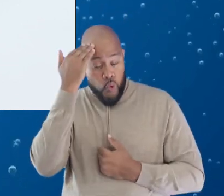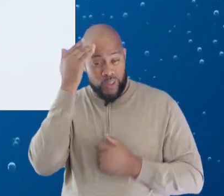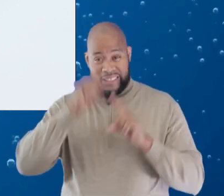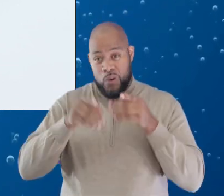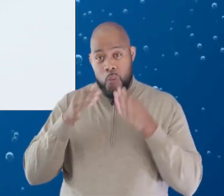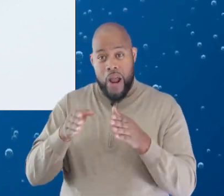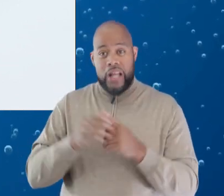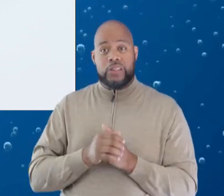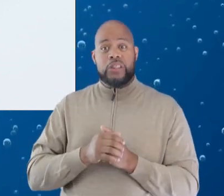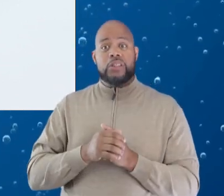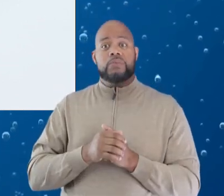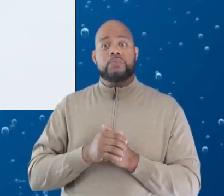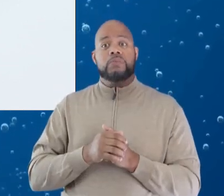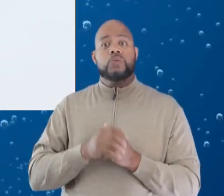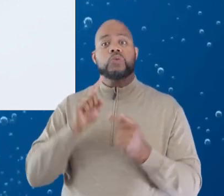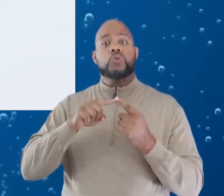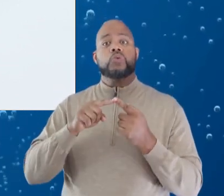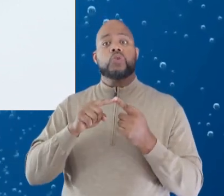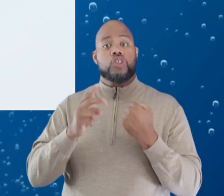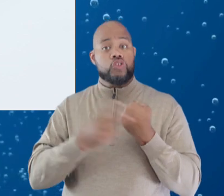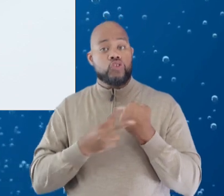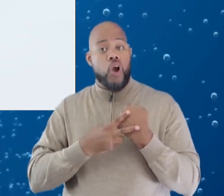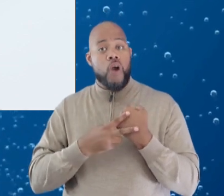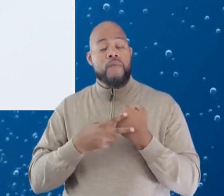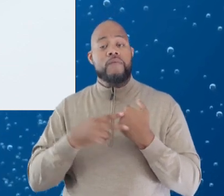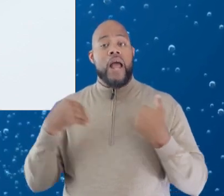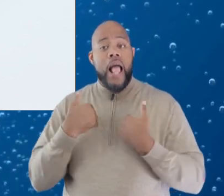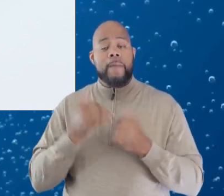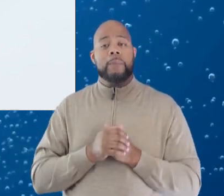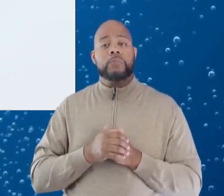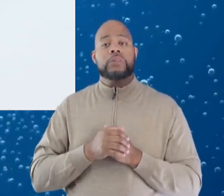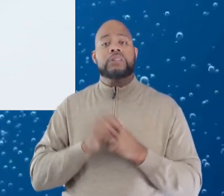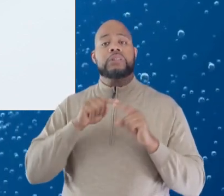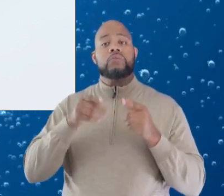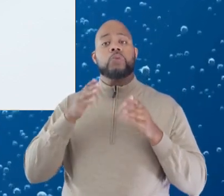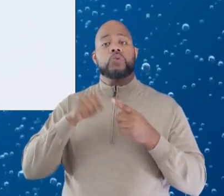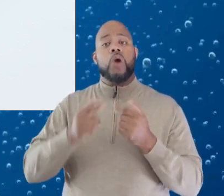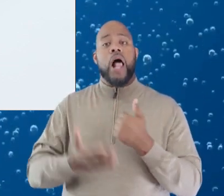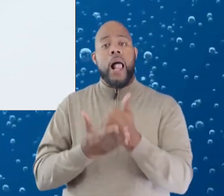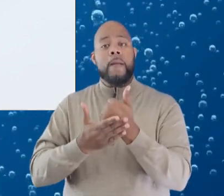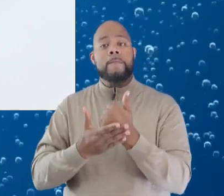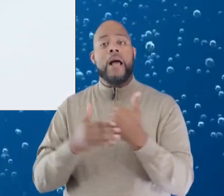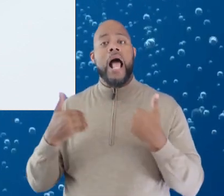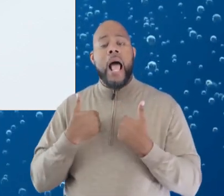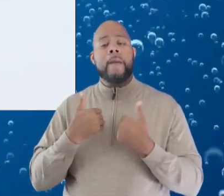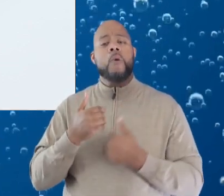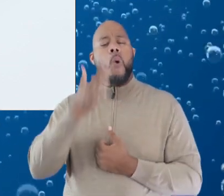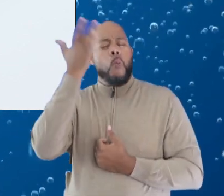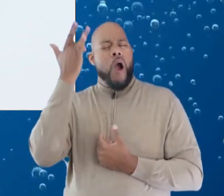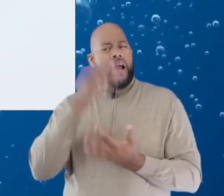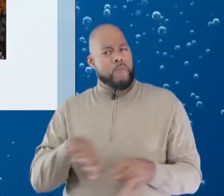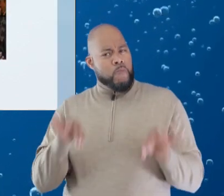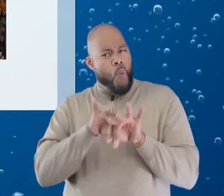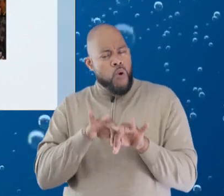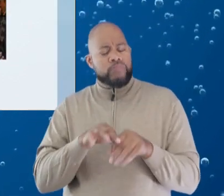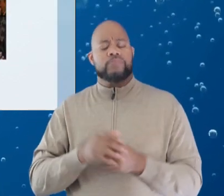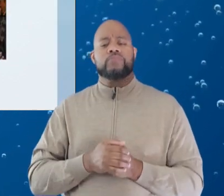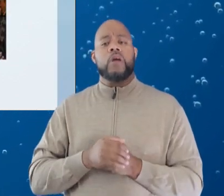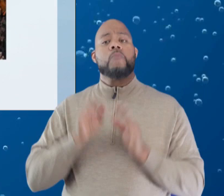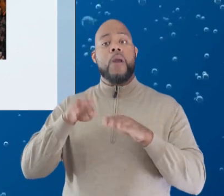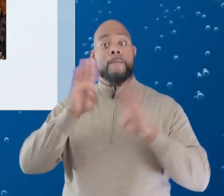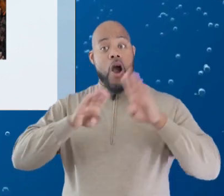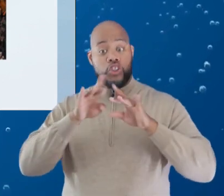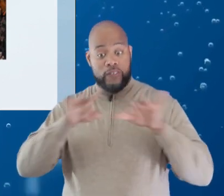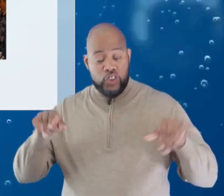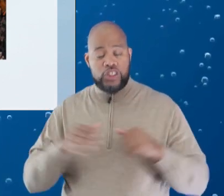know ways to conserve species, on ways to help endangered species, why is it so important? Well,